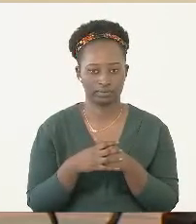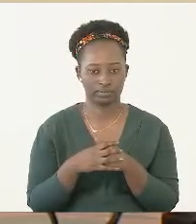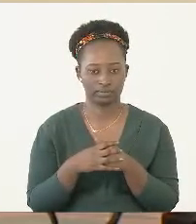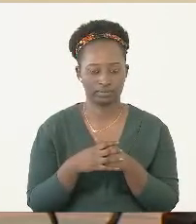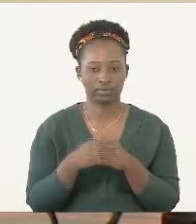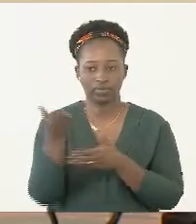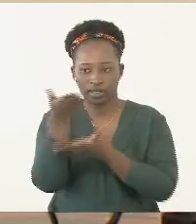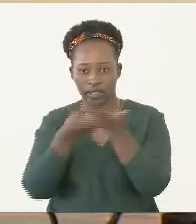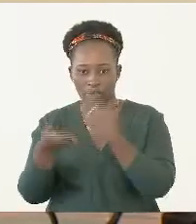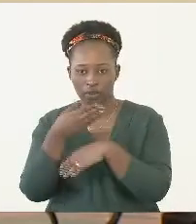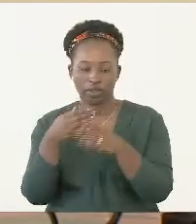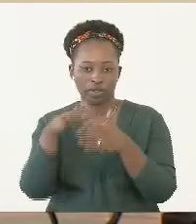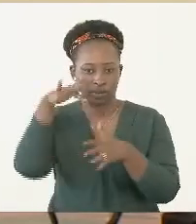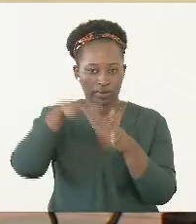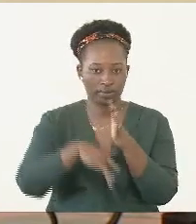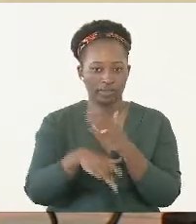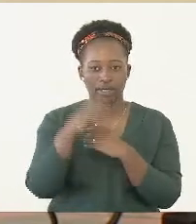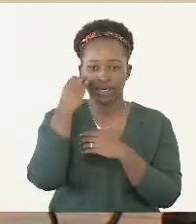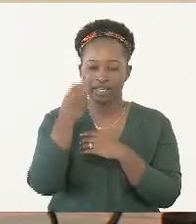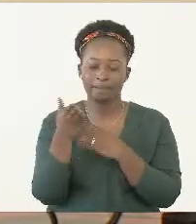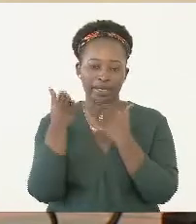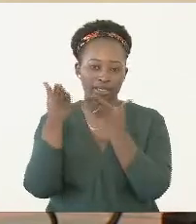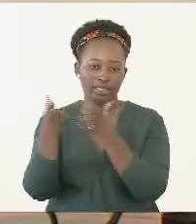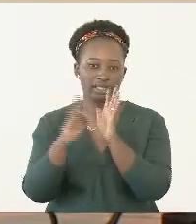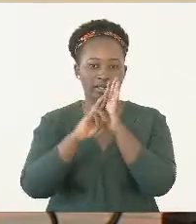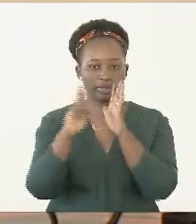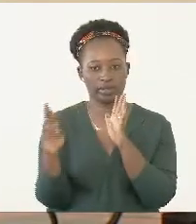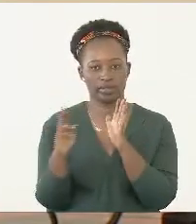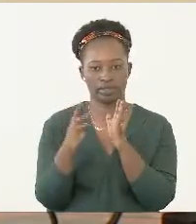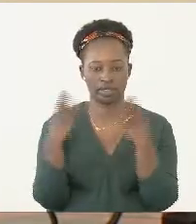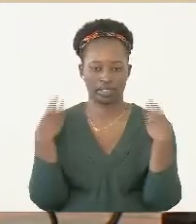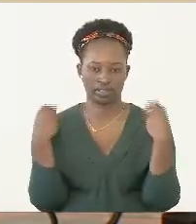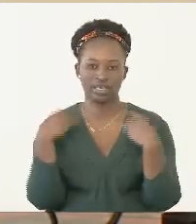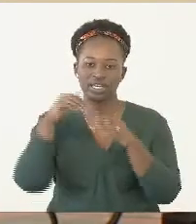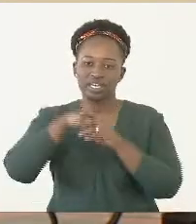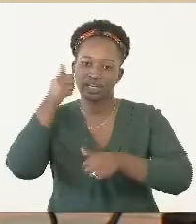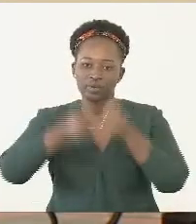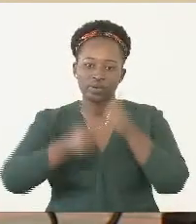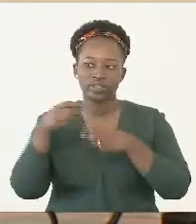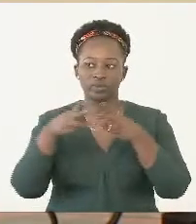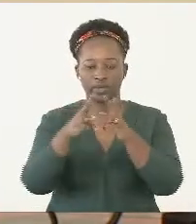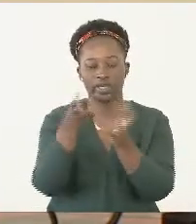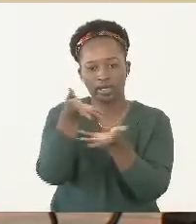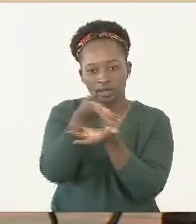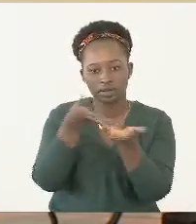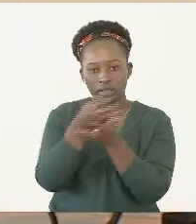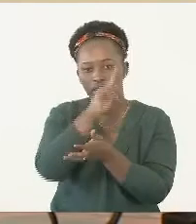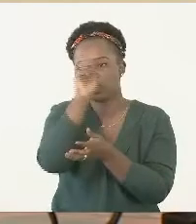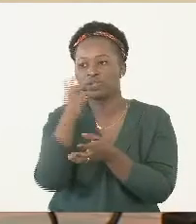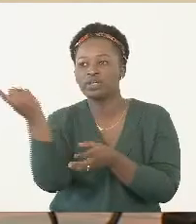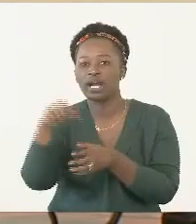Can you push yourself further? If this is the representation of the experiment, in which way, in terms of assessment, would the question